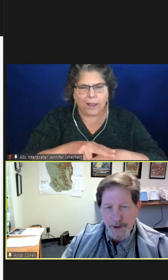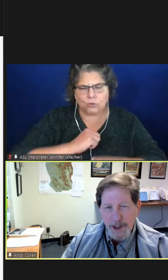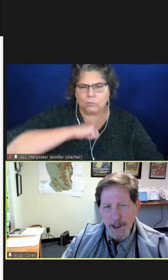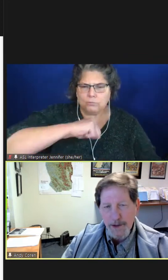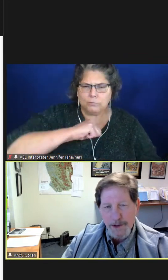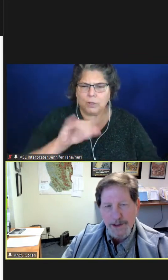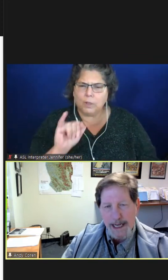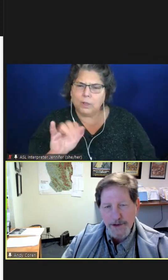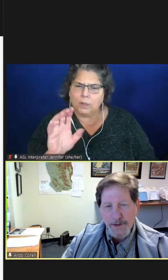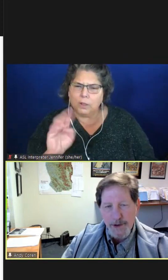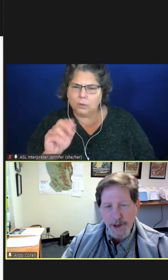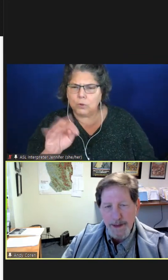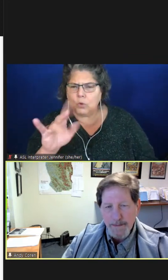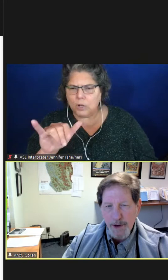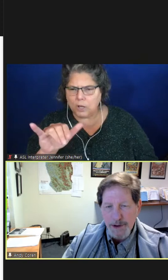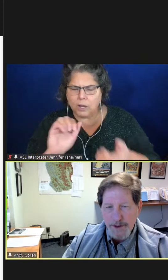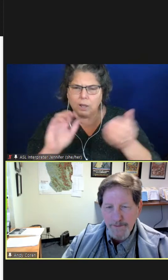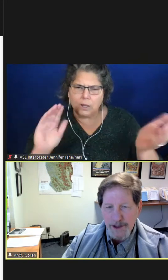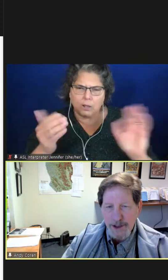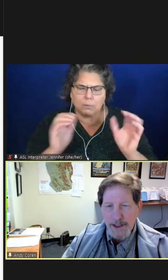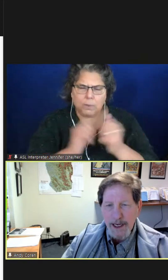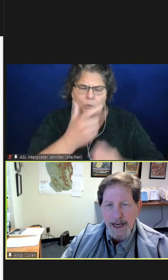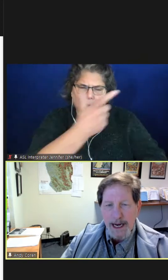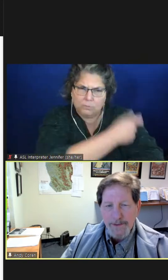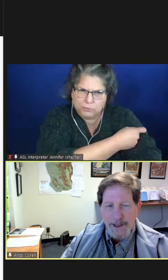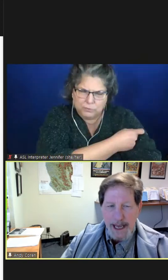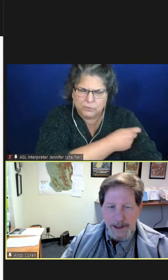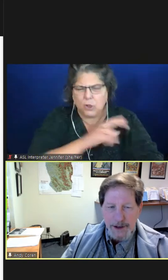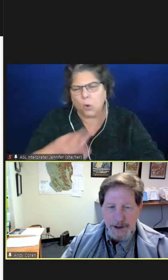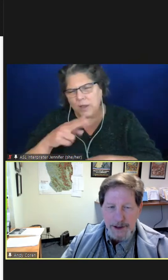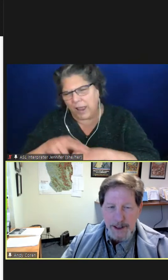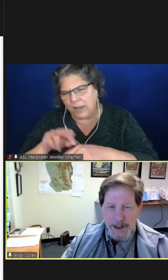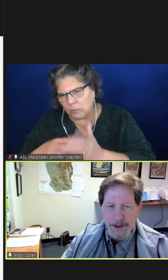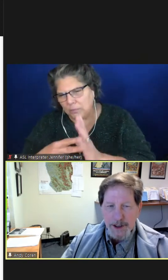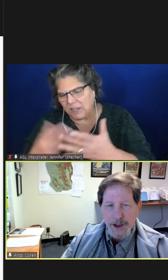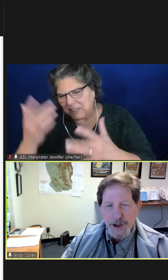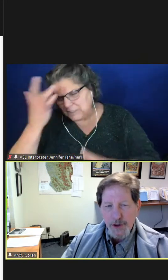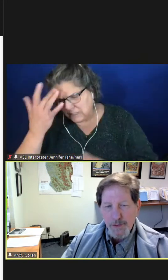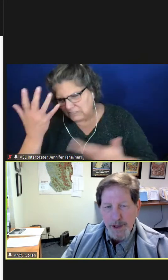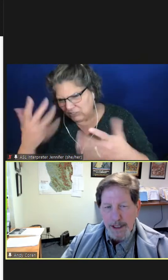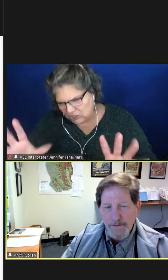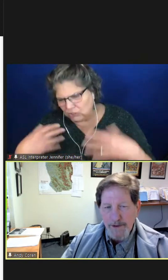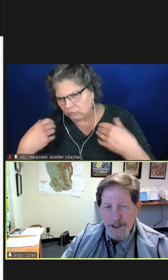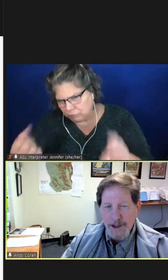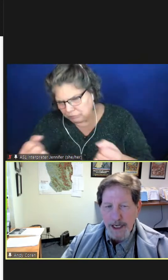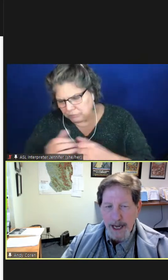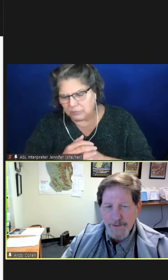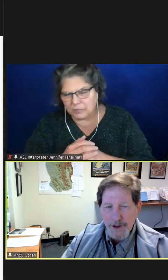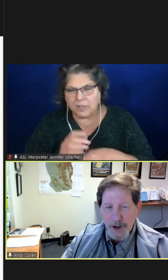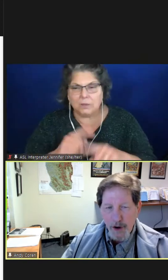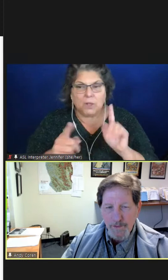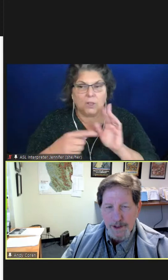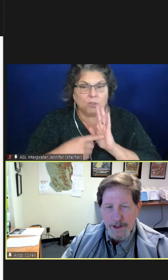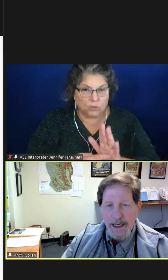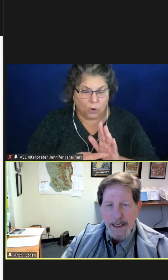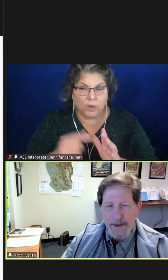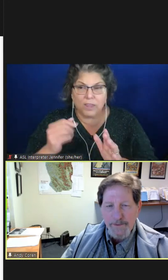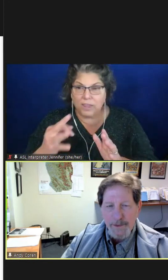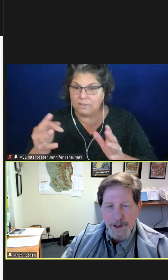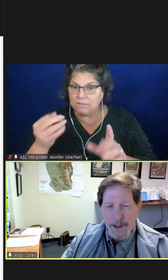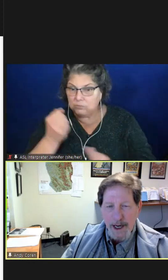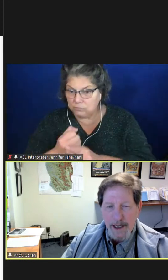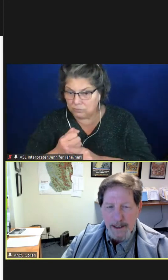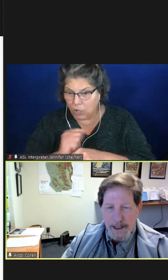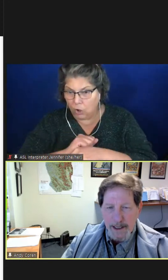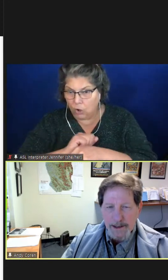vaccine immunity. In other words, natural immunity being post-infection. And the national studies show reinfection after COVID,